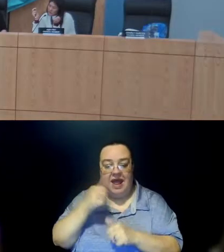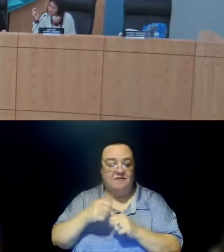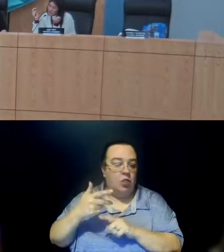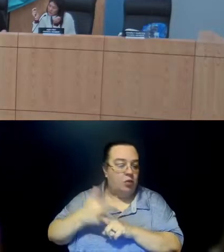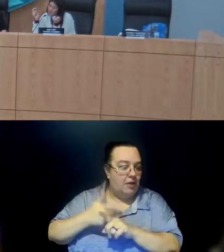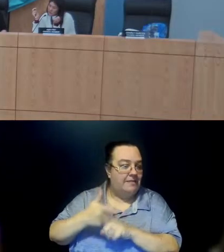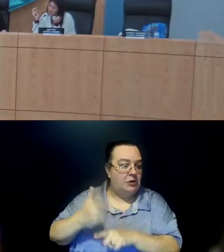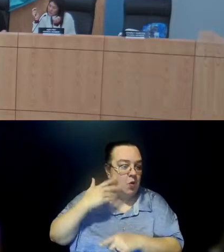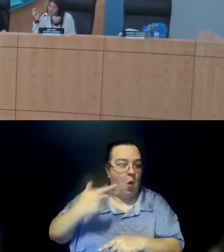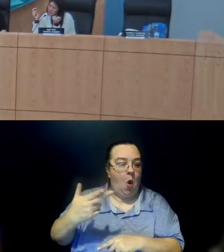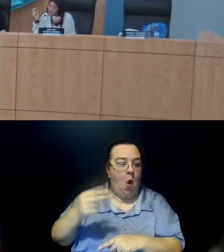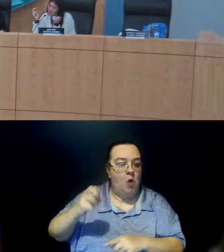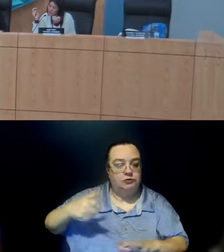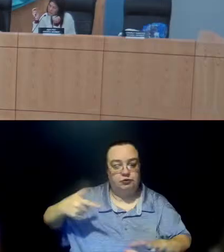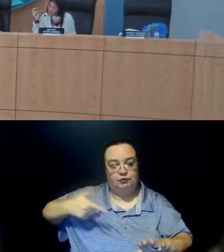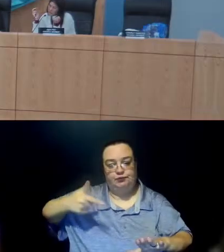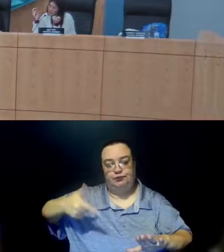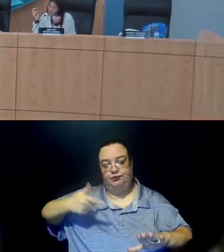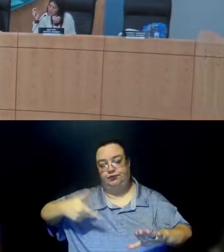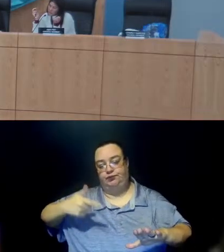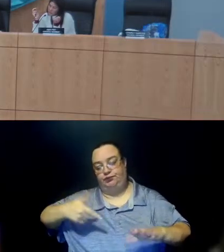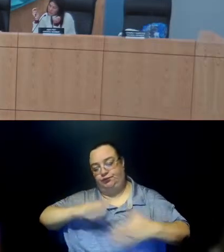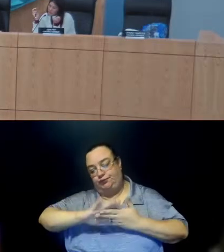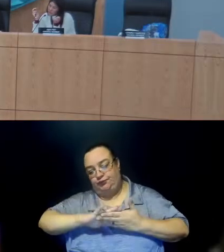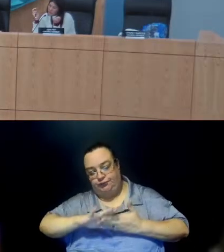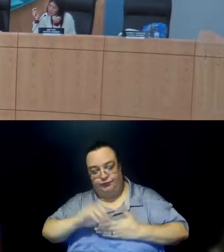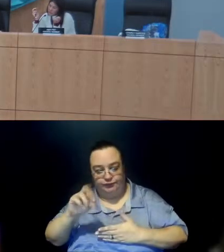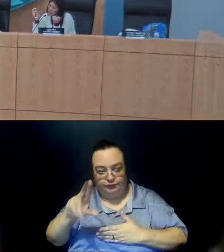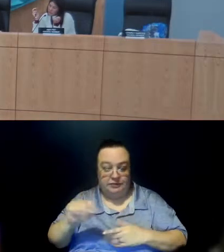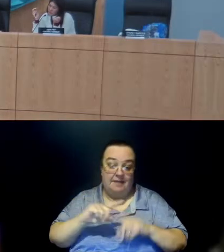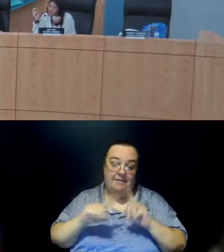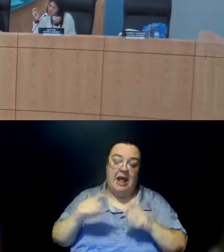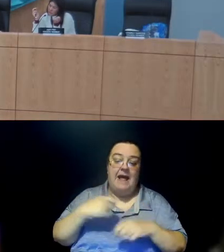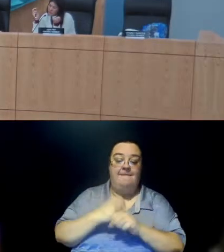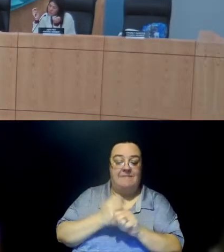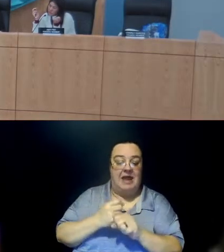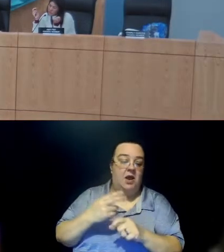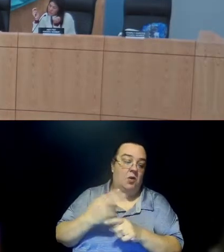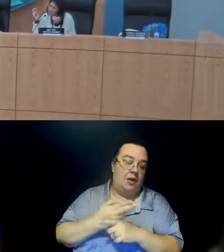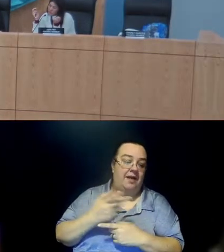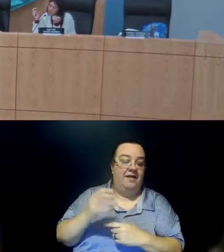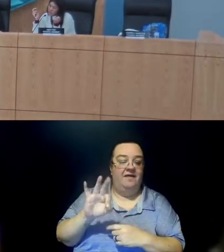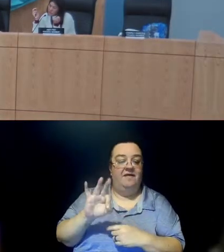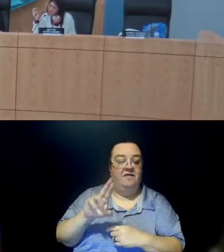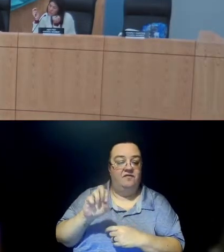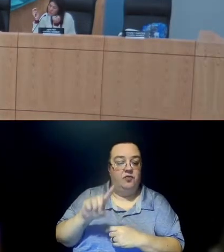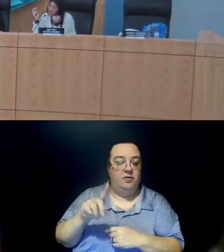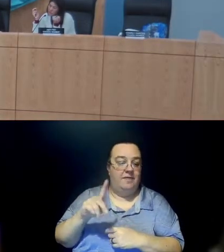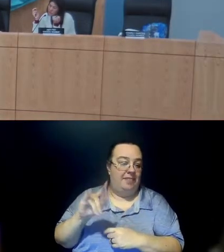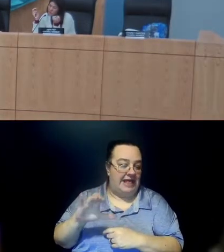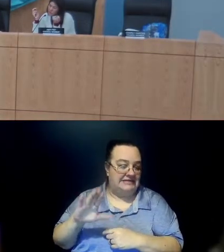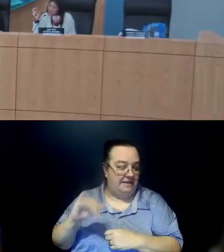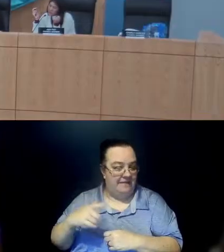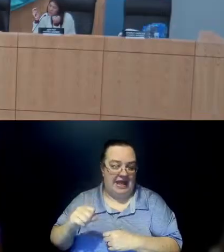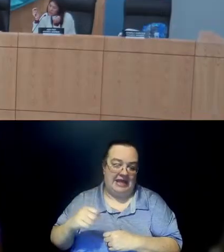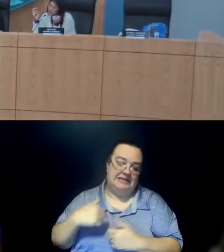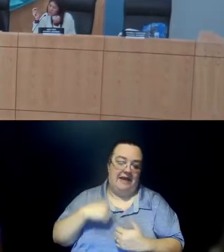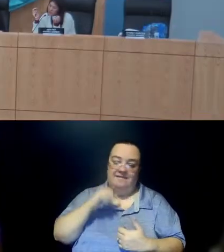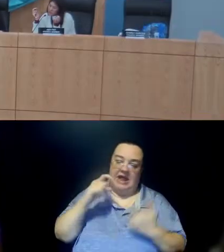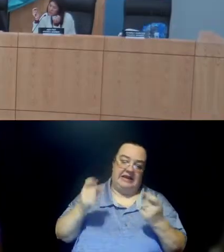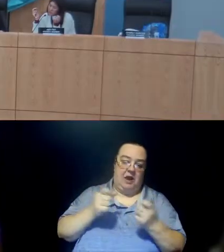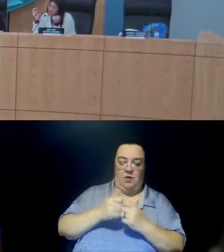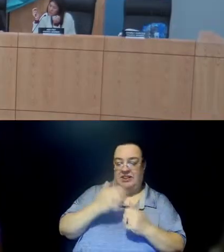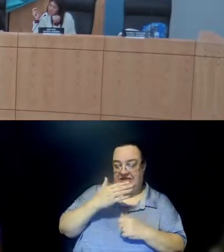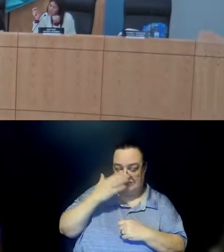that. But it makes for, and if you use plastic bags, it makes for, I haven't dealt with the smell before. So I'd be a proponent of year-round